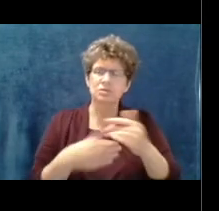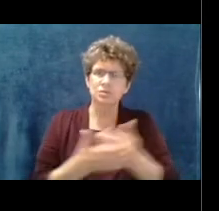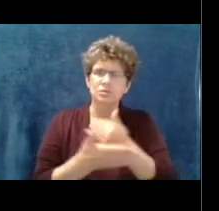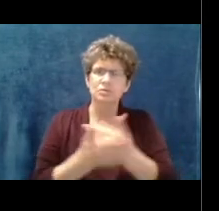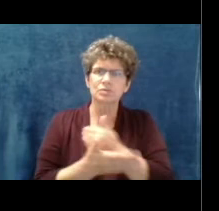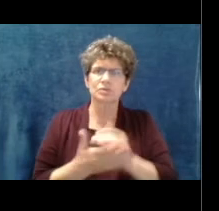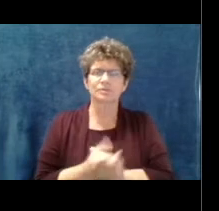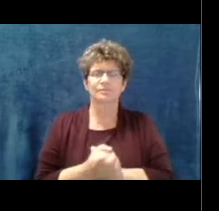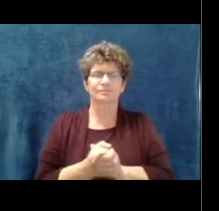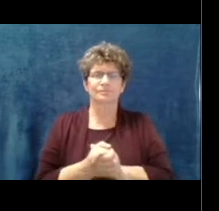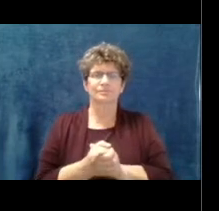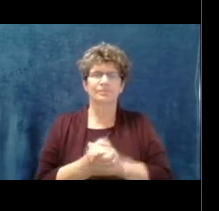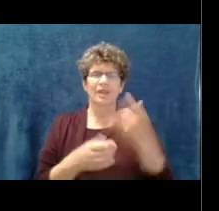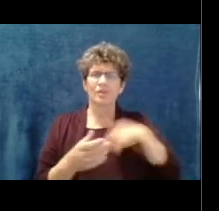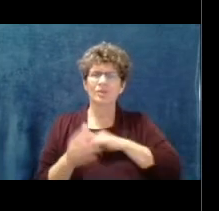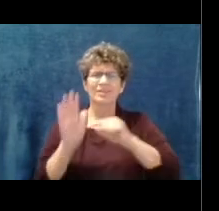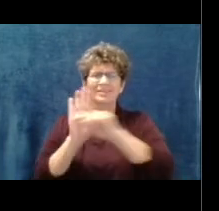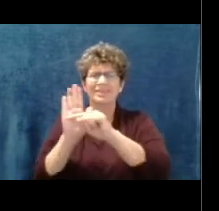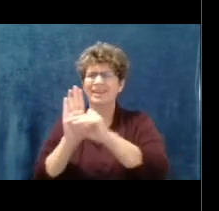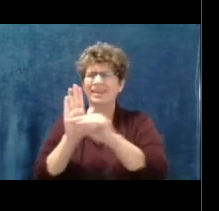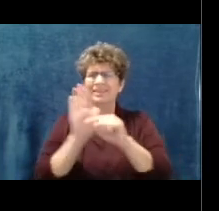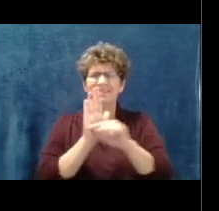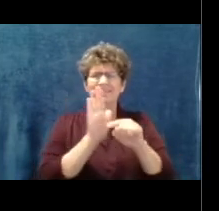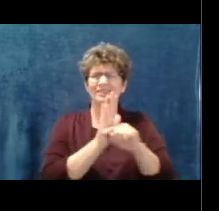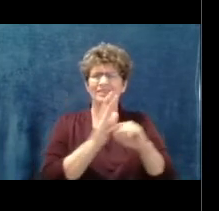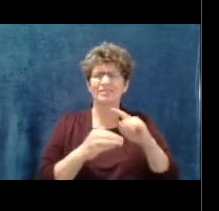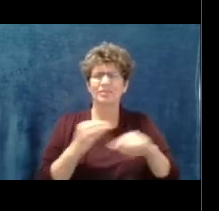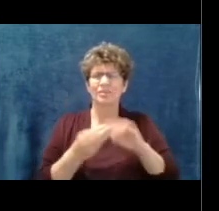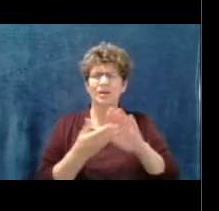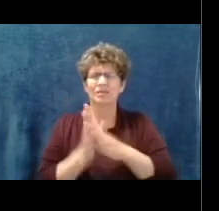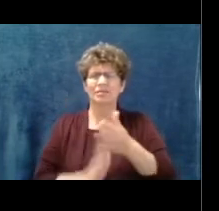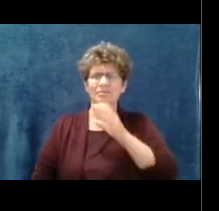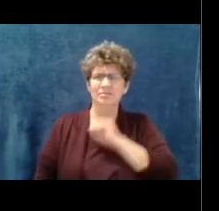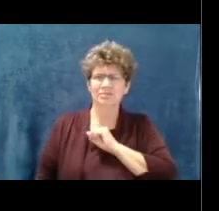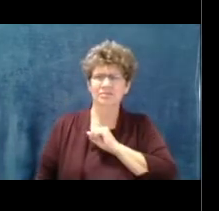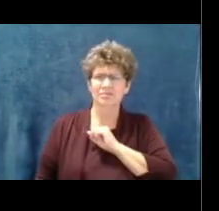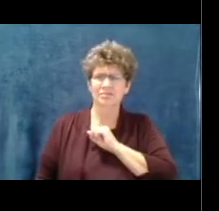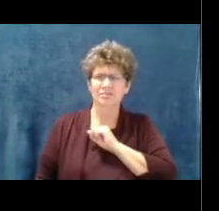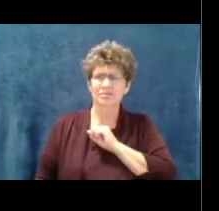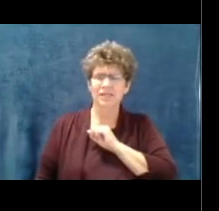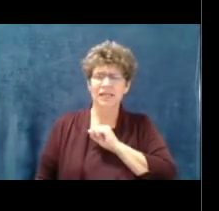about aging. And if we're not careful, these are things that can become self-fulfilling